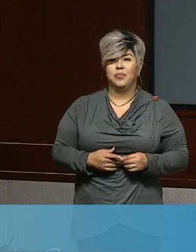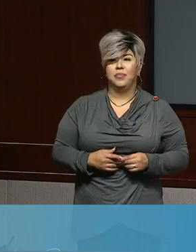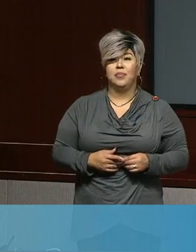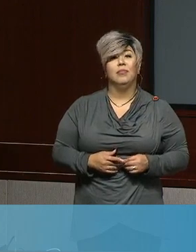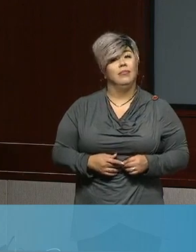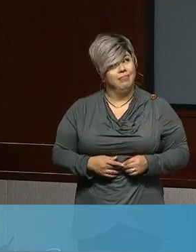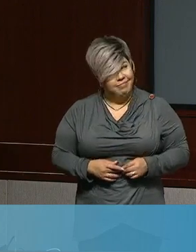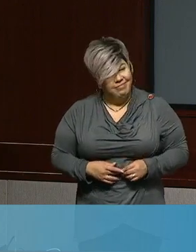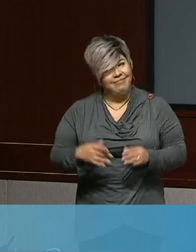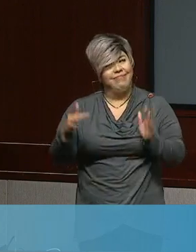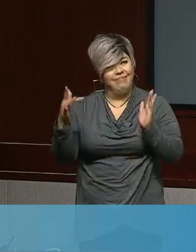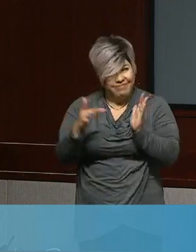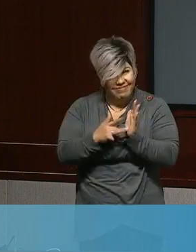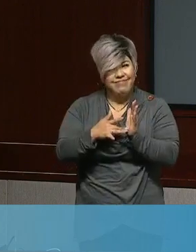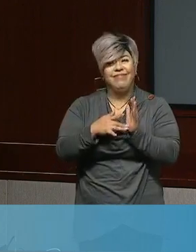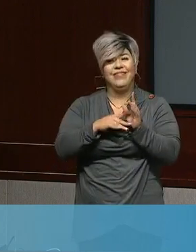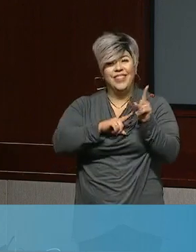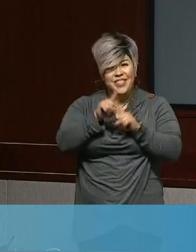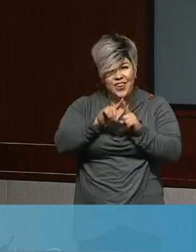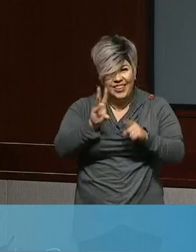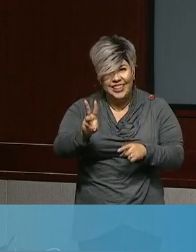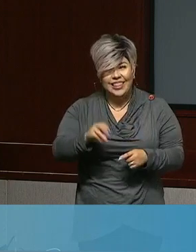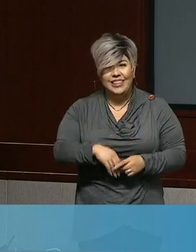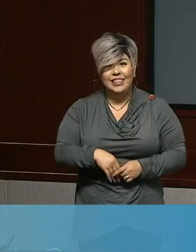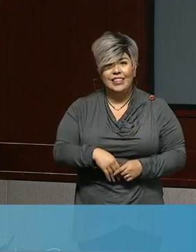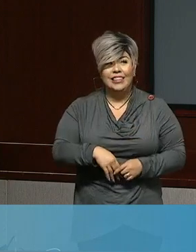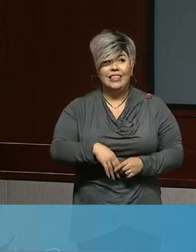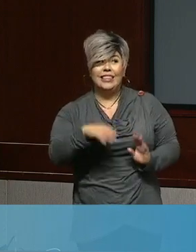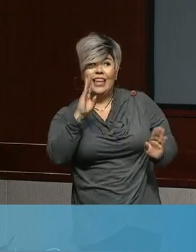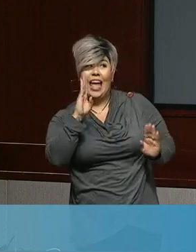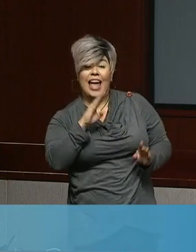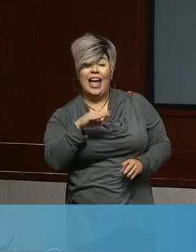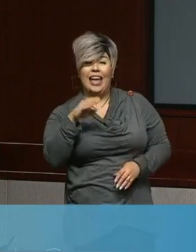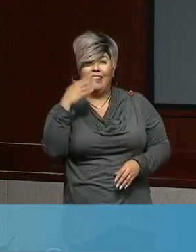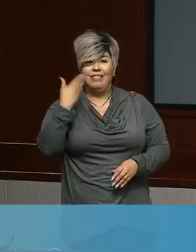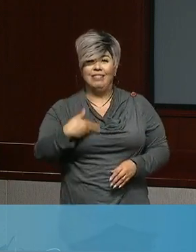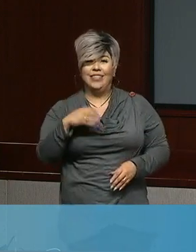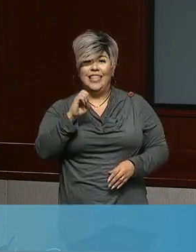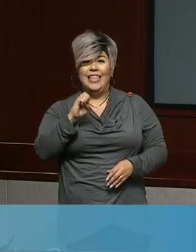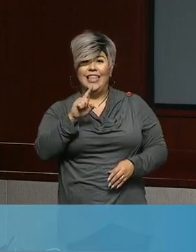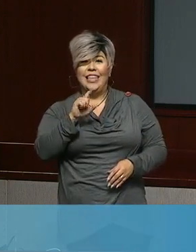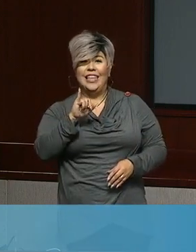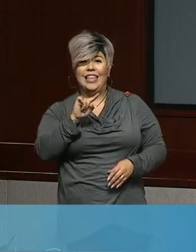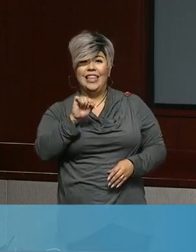Remember, it's *6 to unmute. Hi, this is Elizabeth. Can you hear me? We can, go ahead.